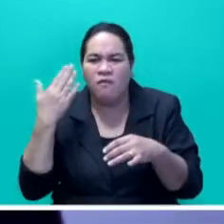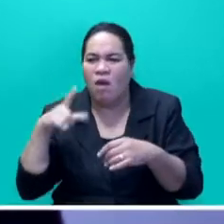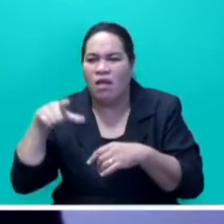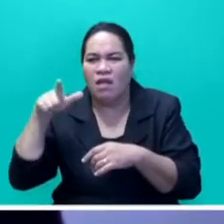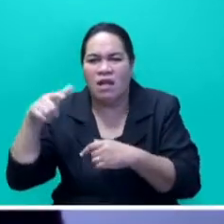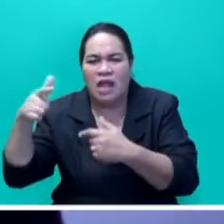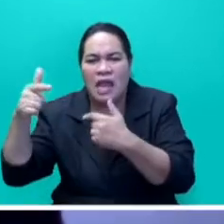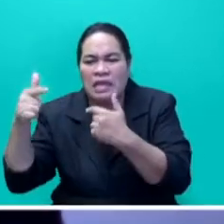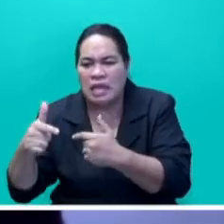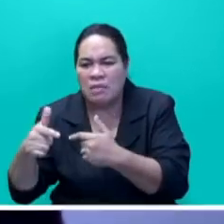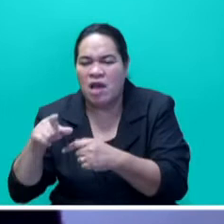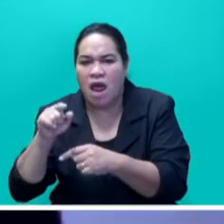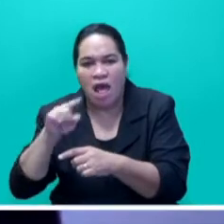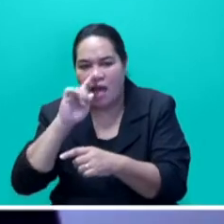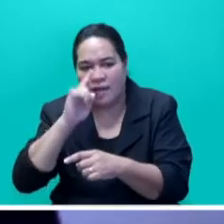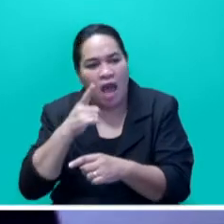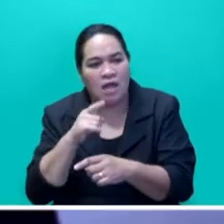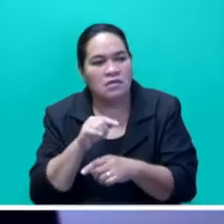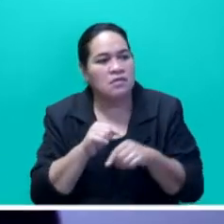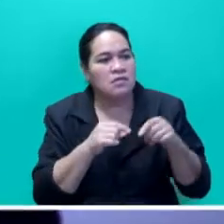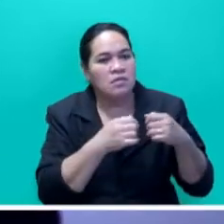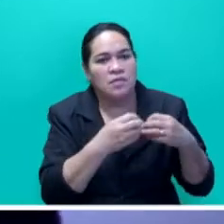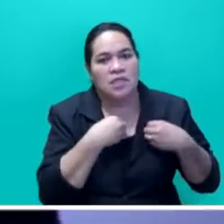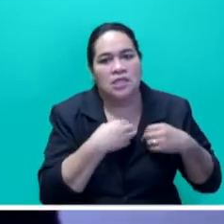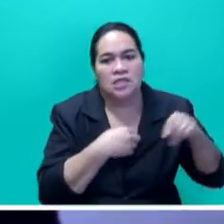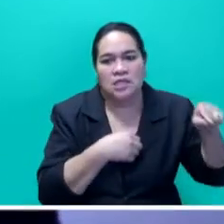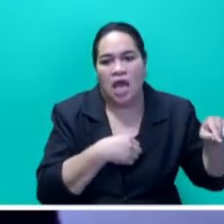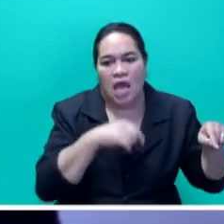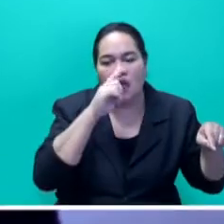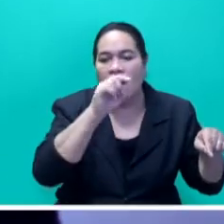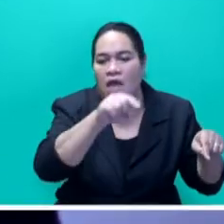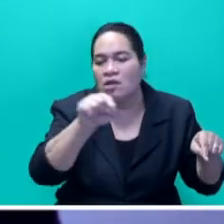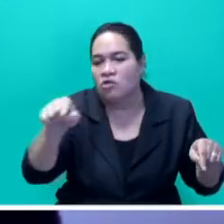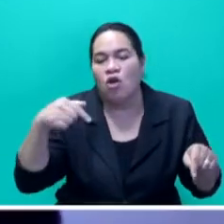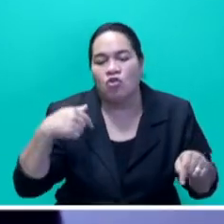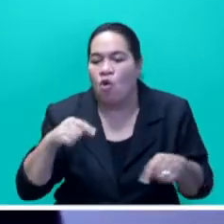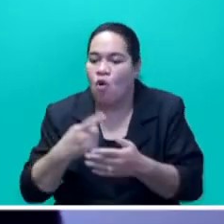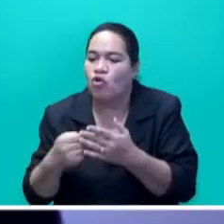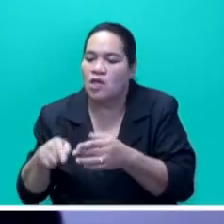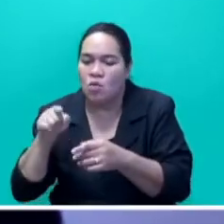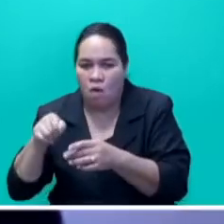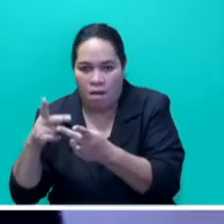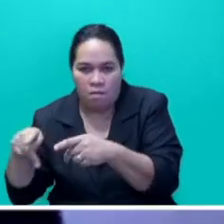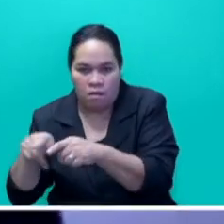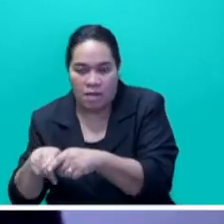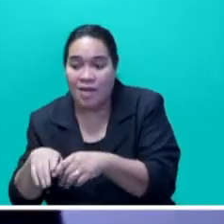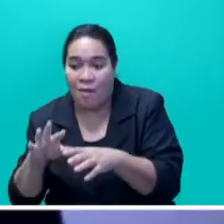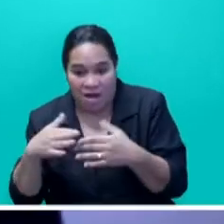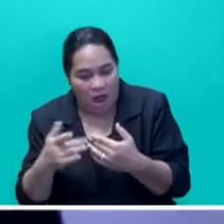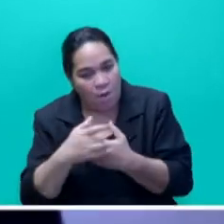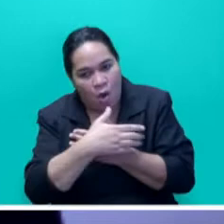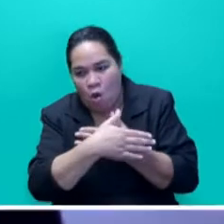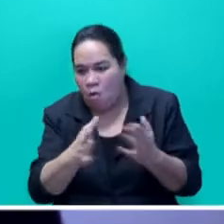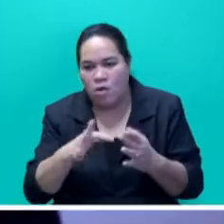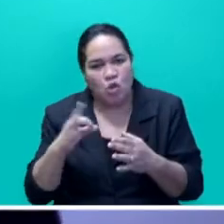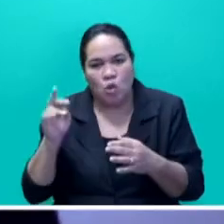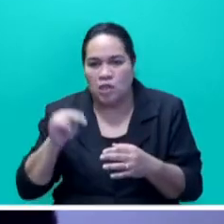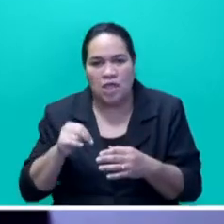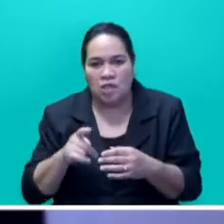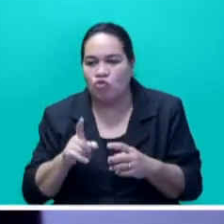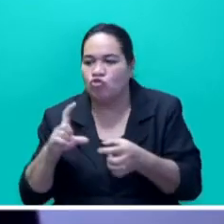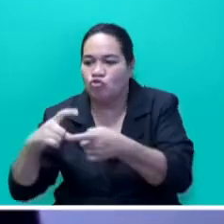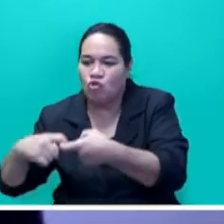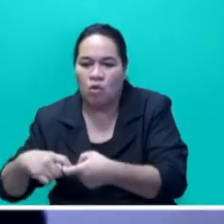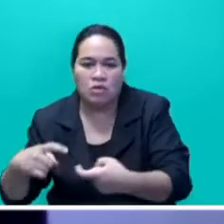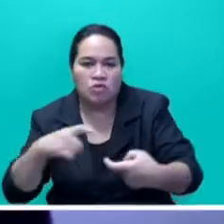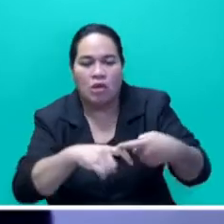operate from one place only. They will have more options and opportunities to pick up passengers within their zones. And now operators